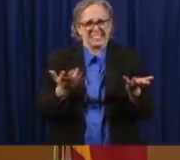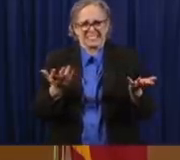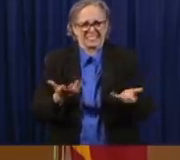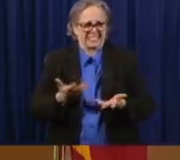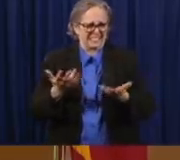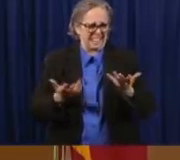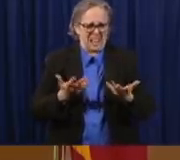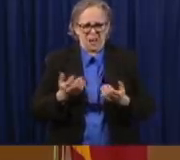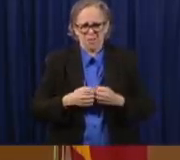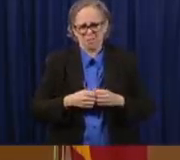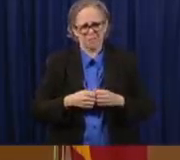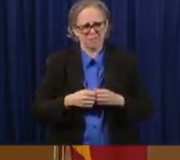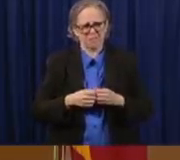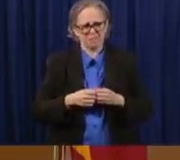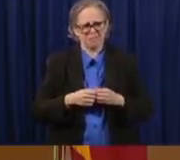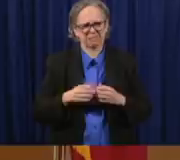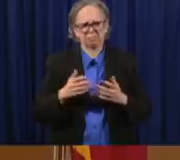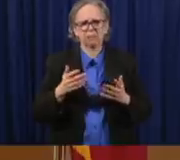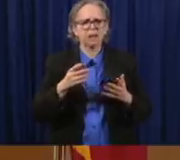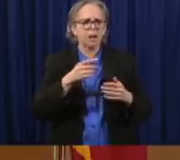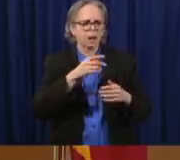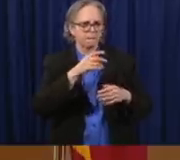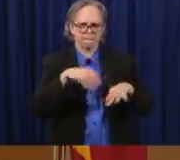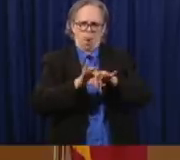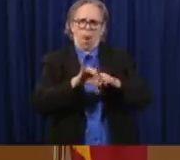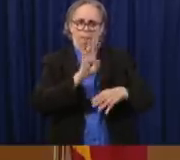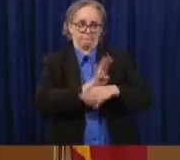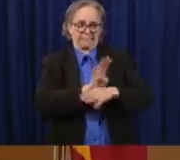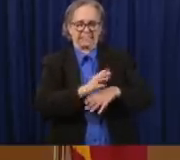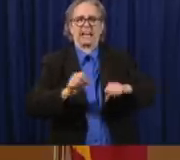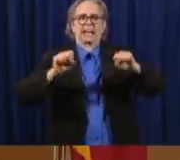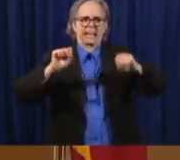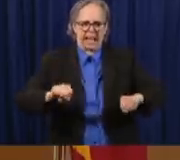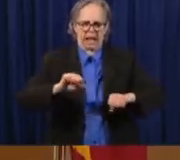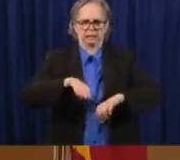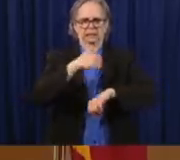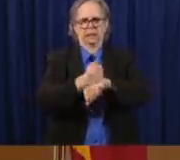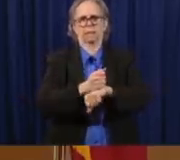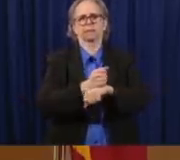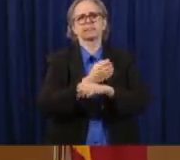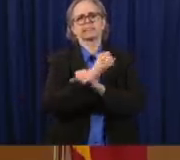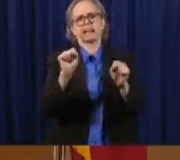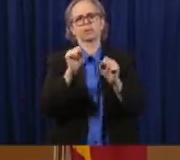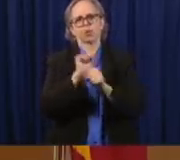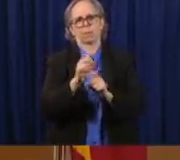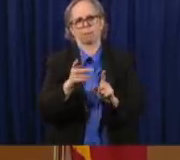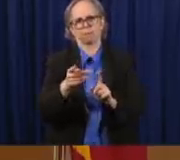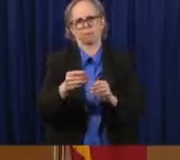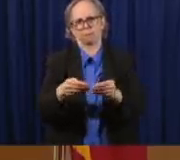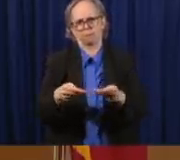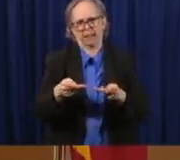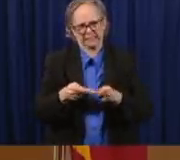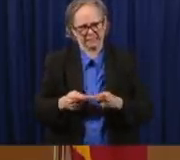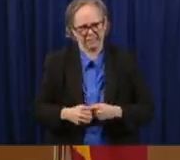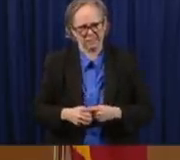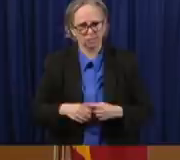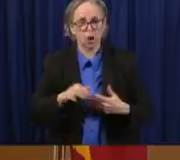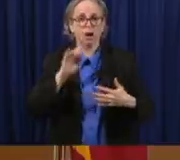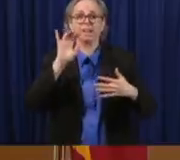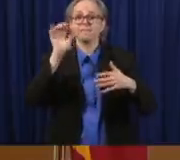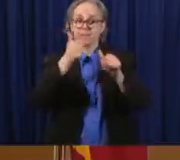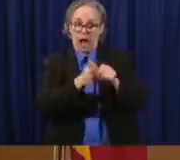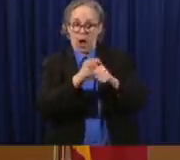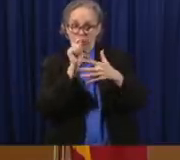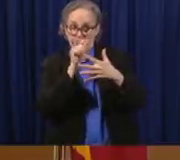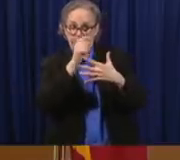have the ability to put in place all the different protections